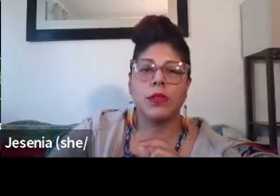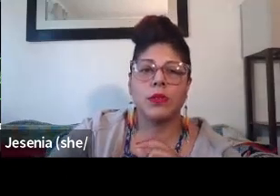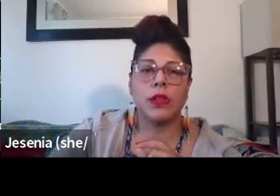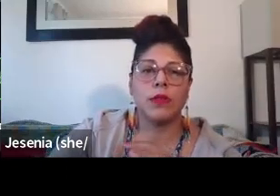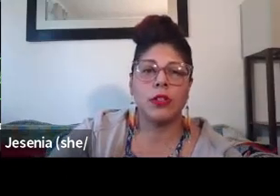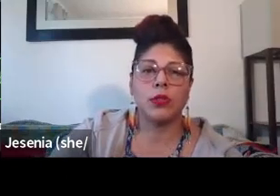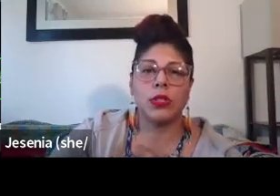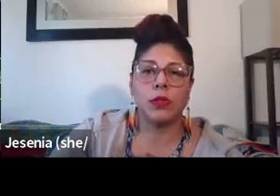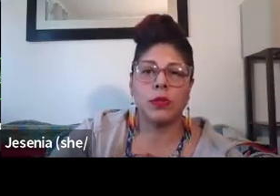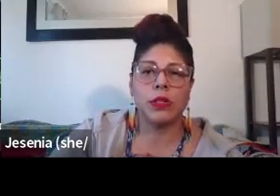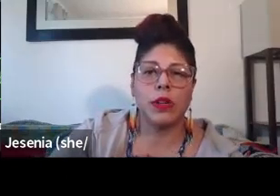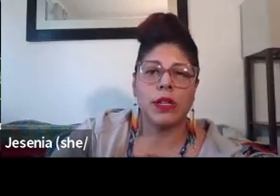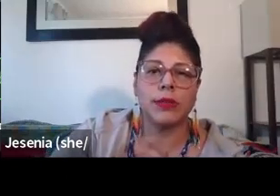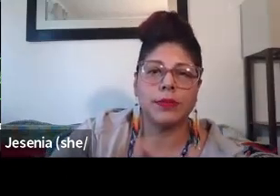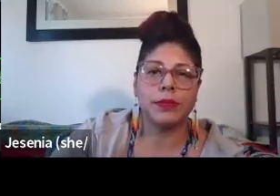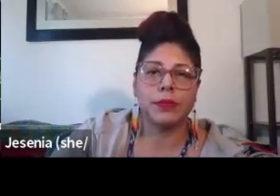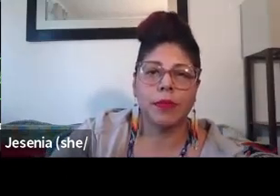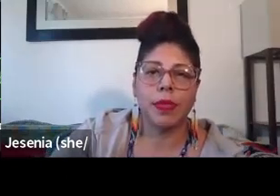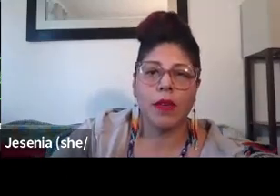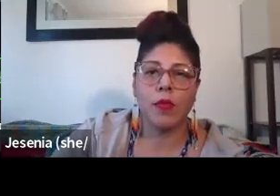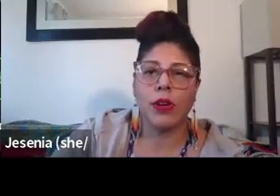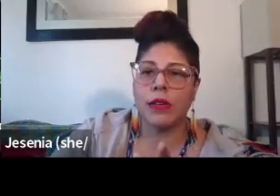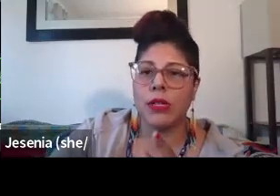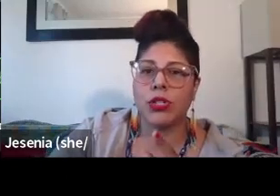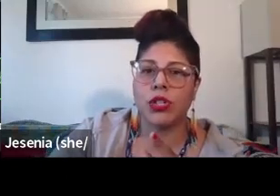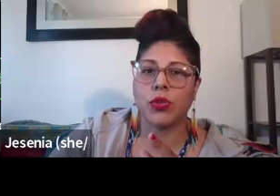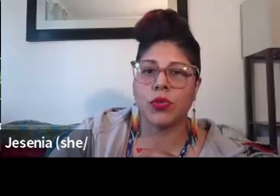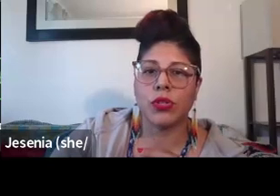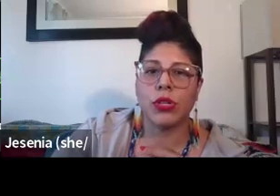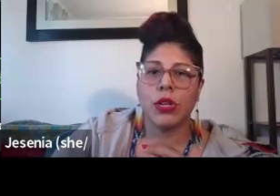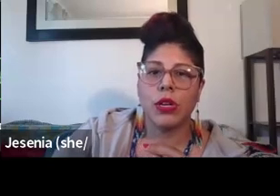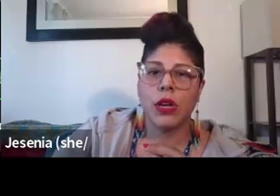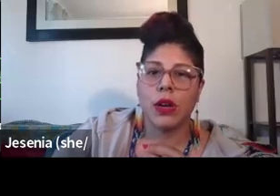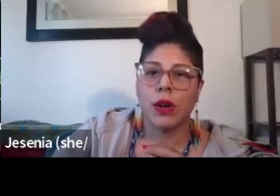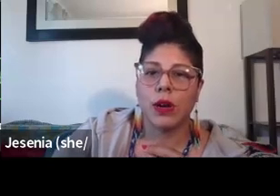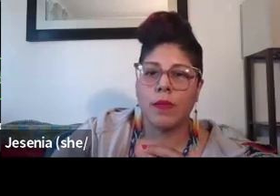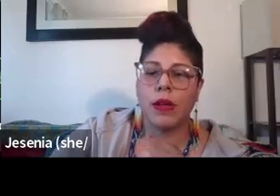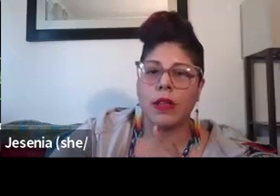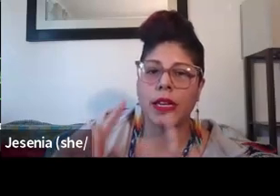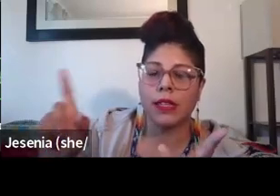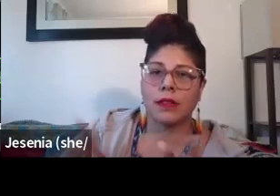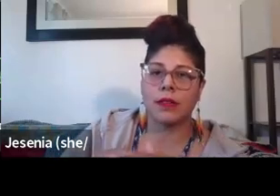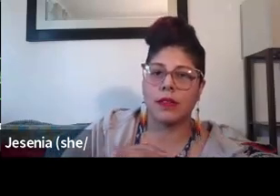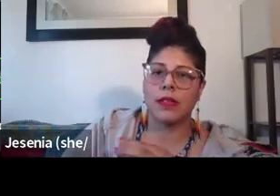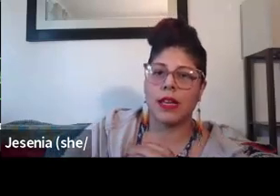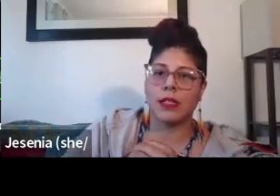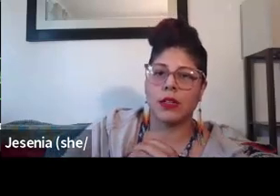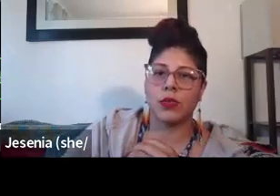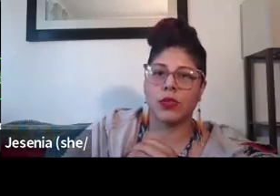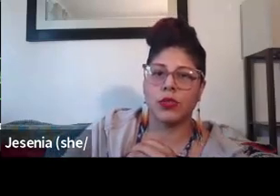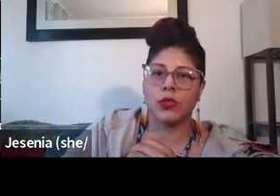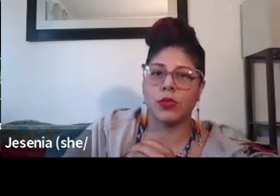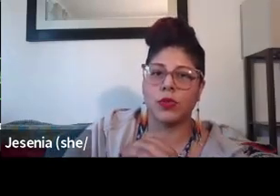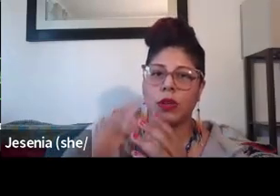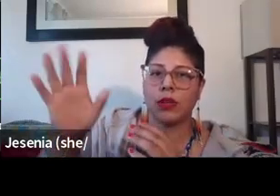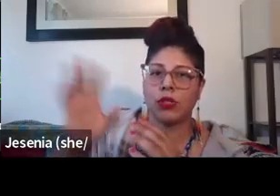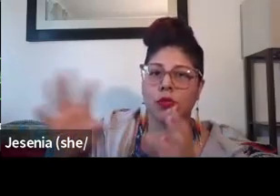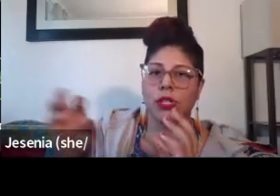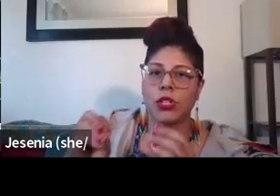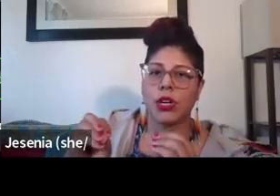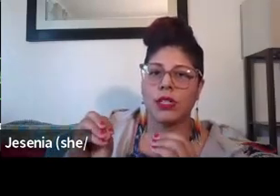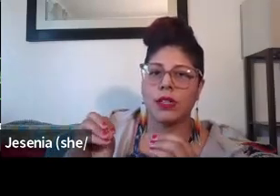actions that people can take. We amplify the voices of the people that are being discussed, and we try